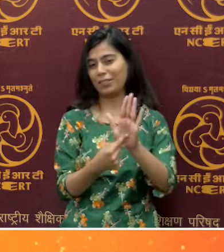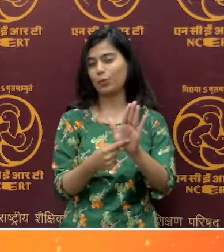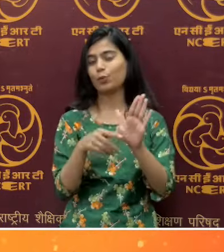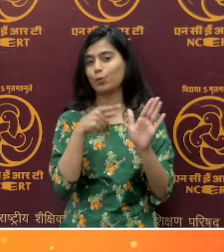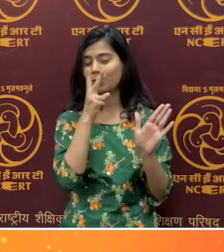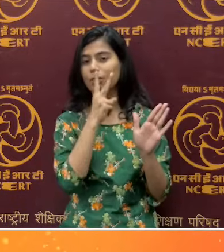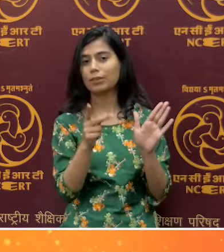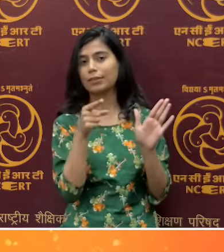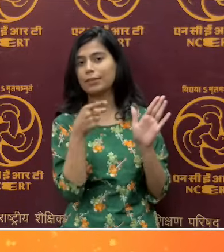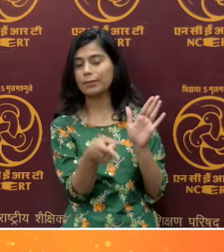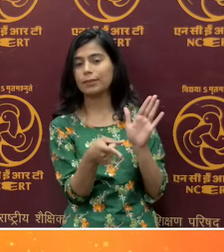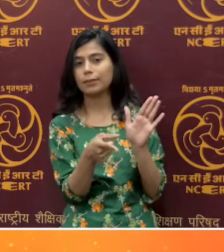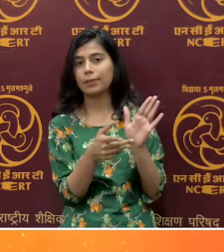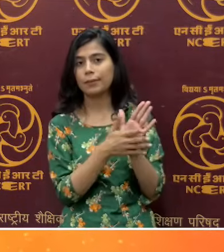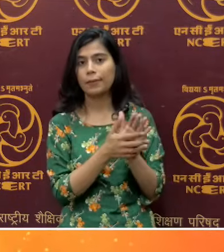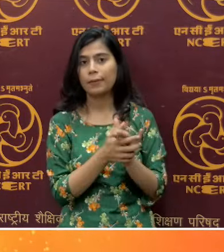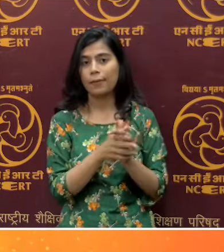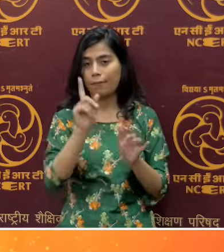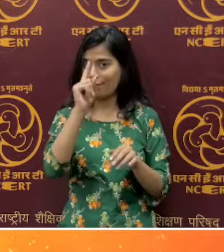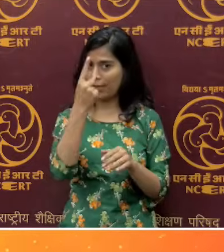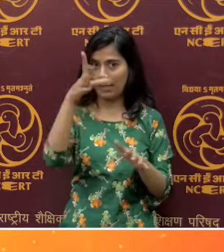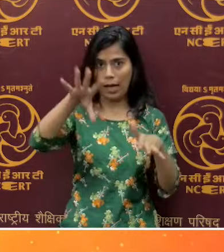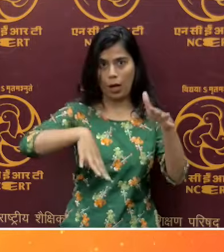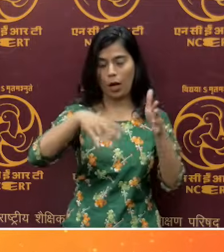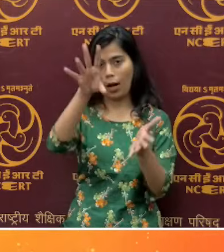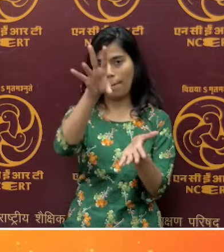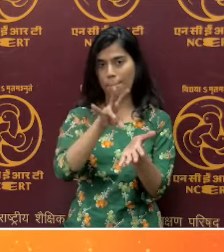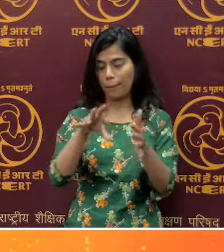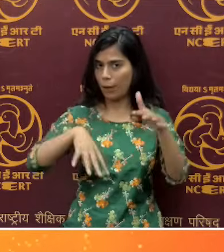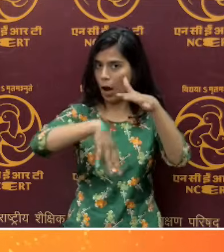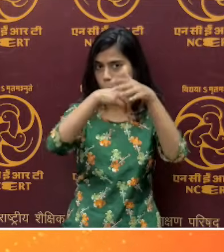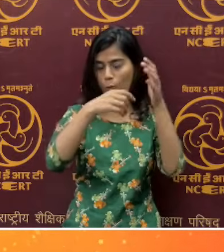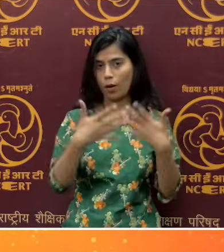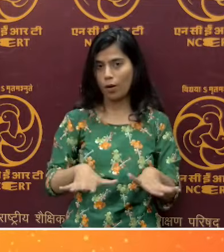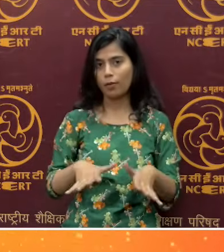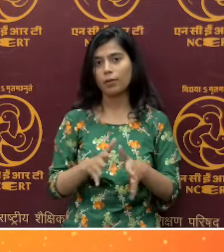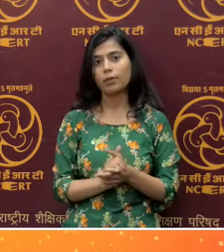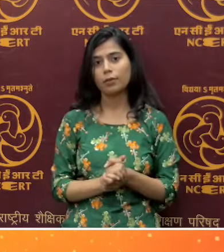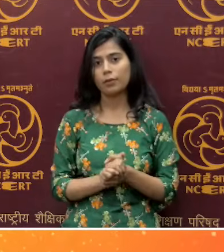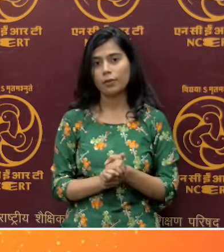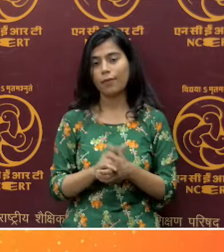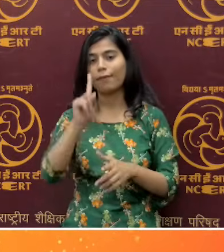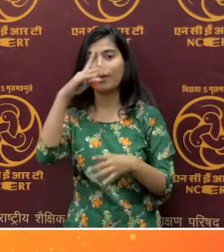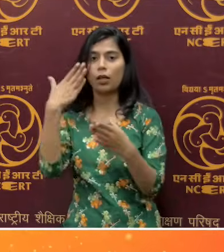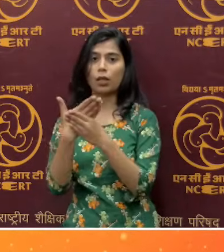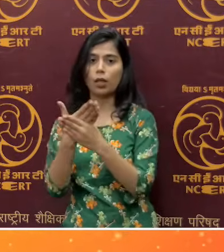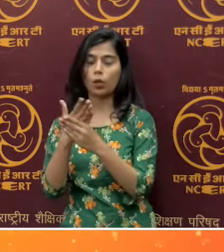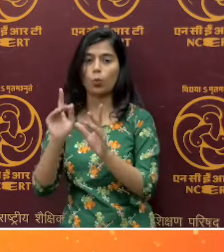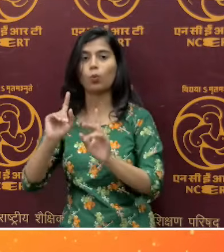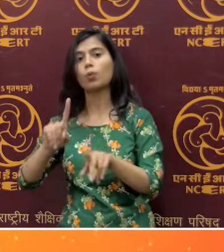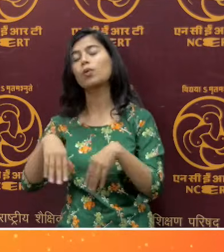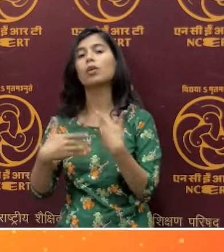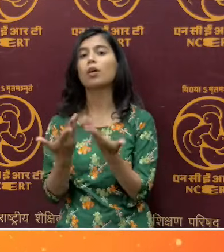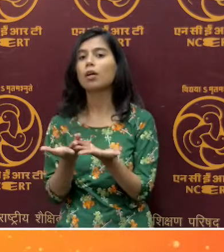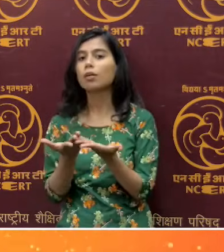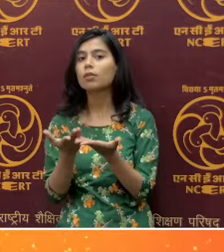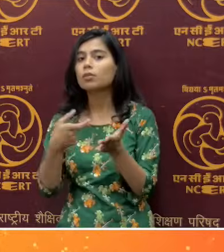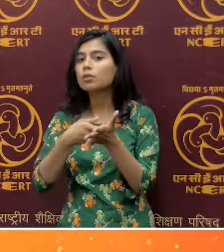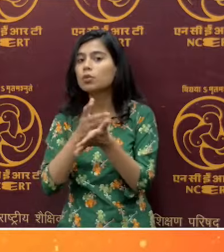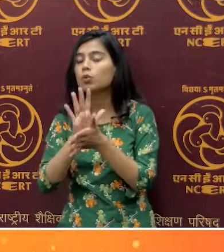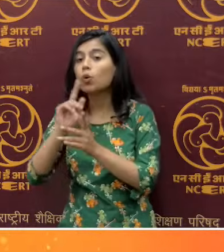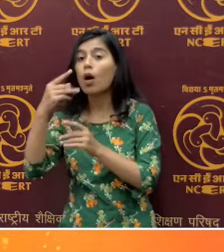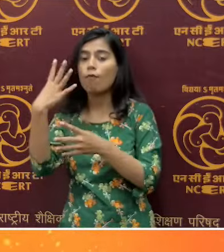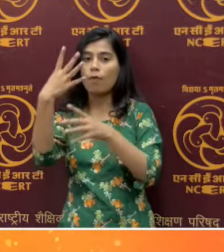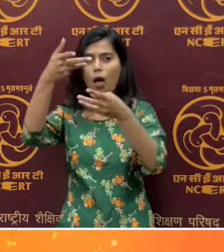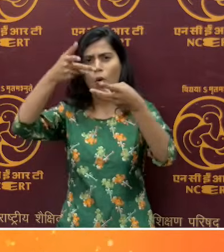once I upload this, so you can see I have created one record called as Rohit, and after that other 4